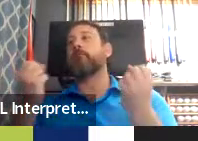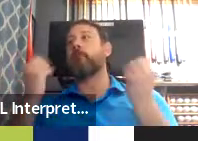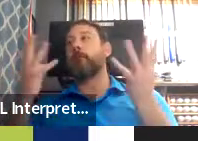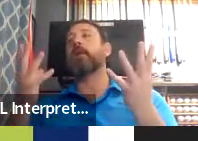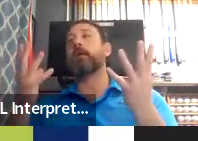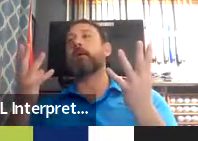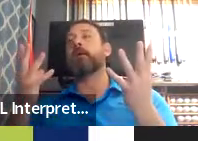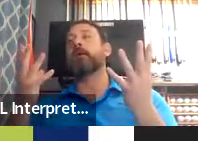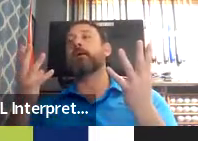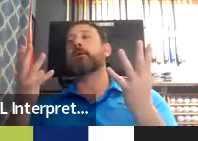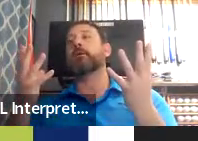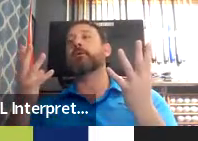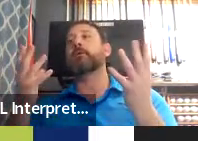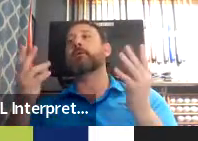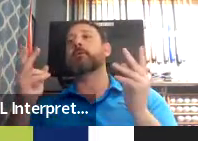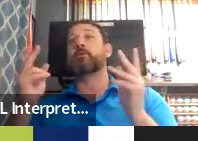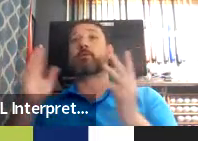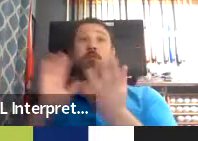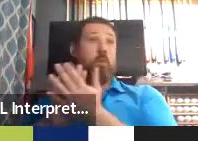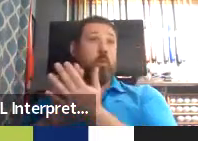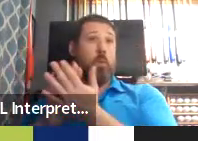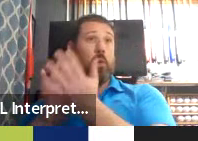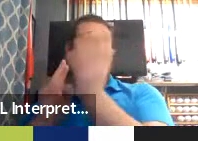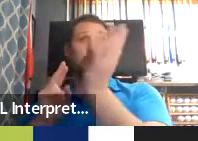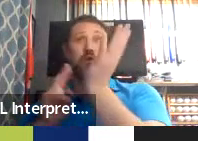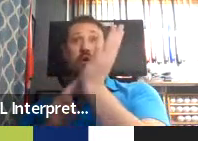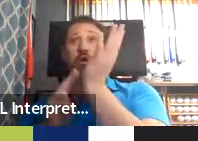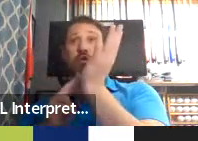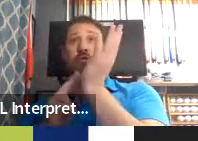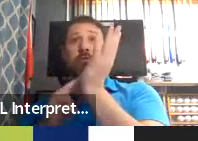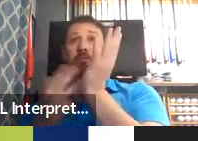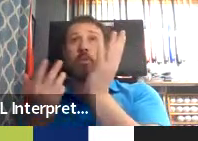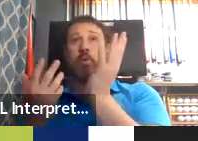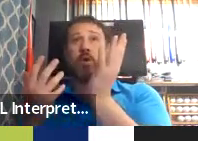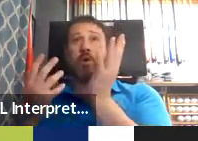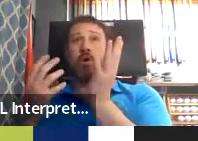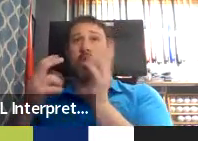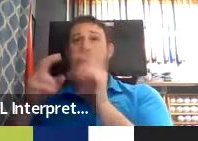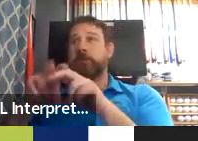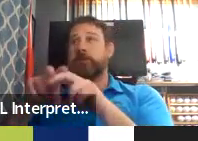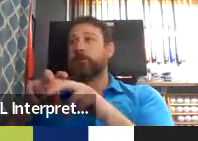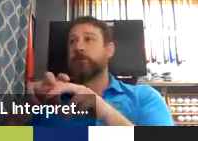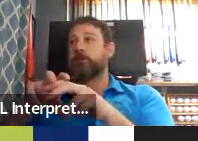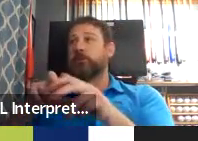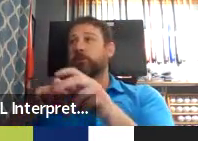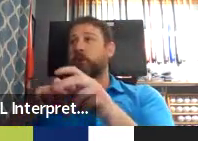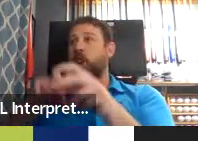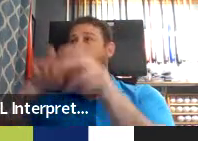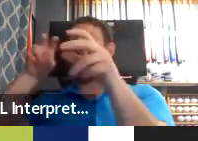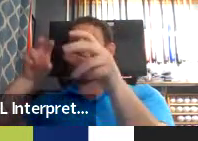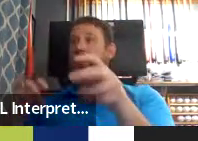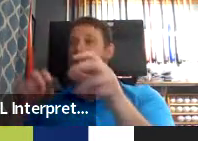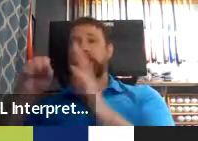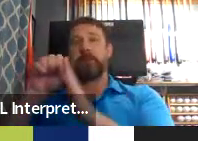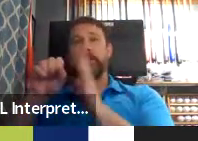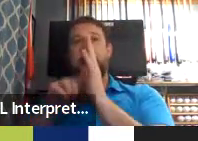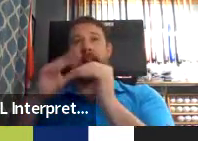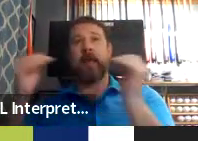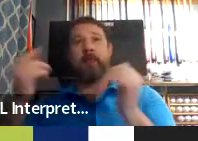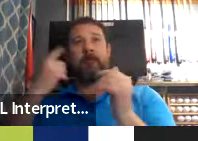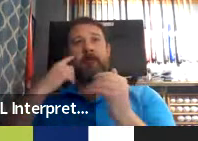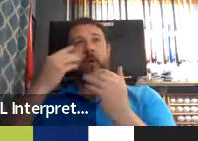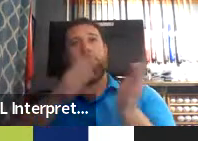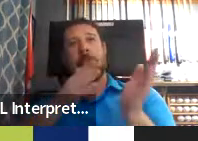is that school nurses were basically excluded at the state level from any planning or implementation by